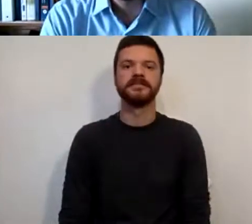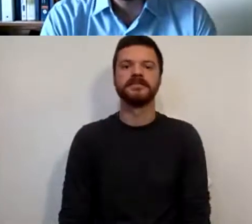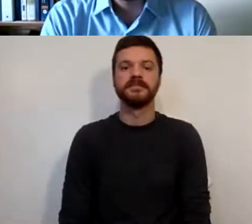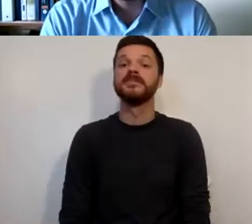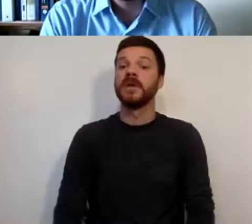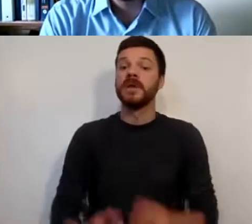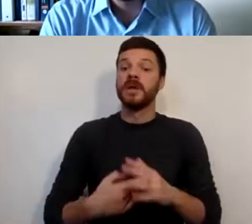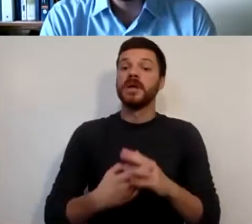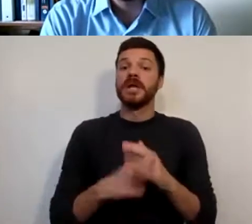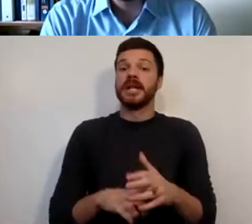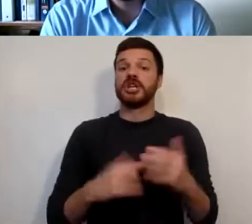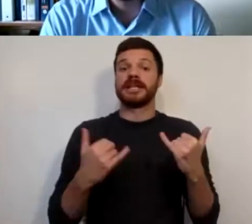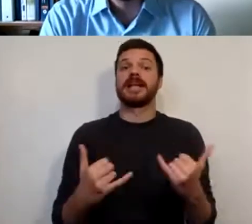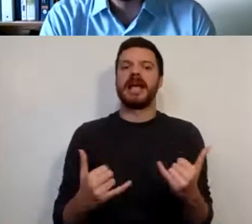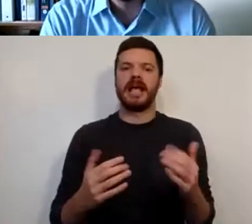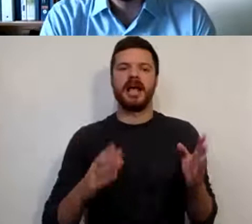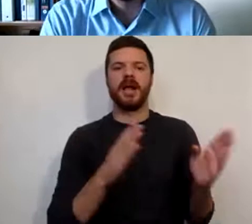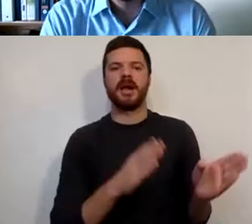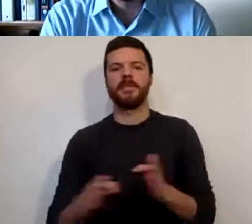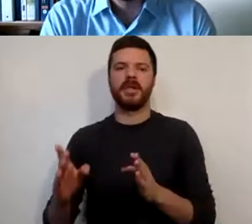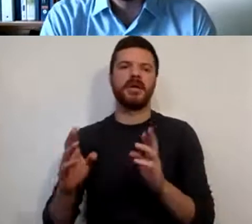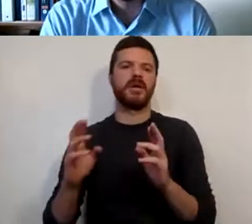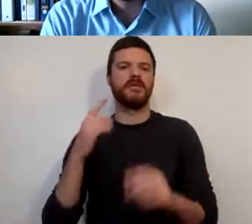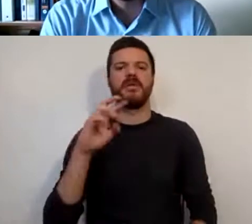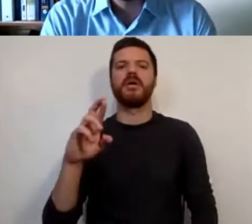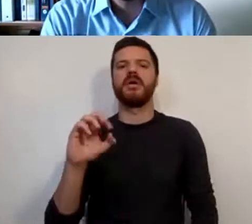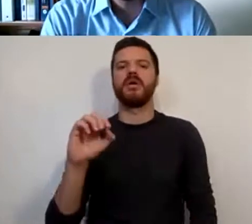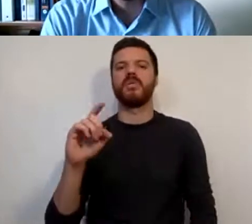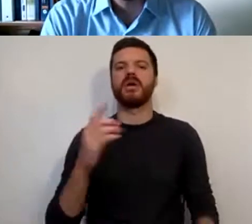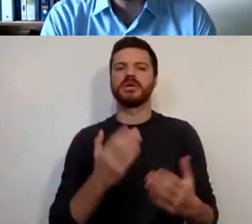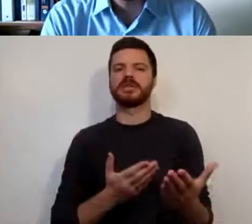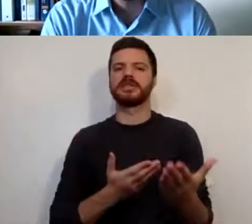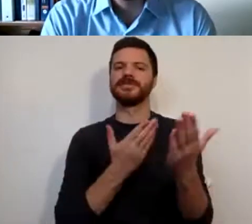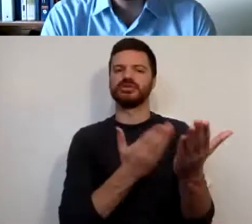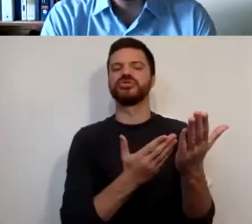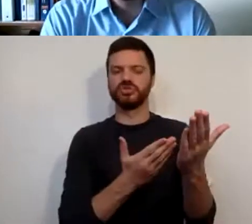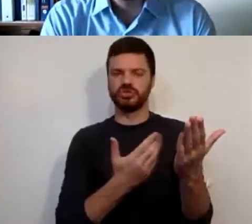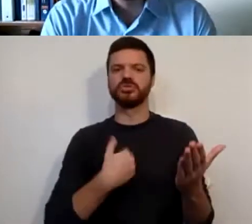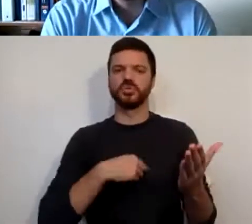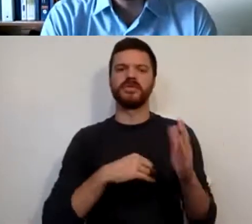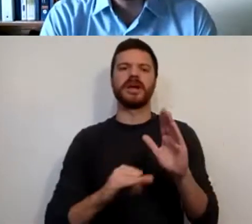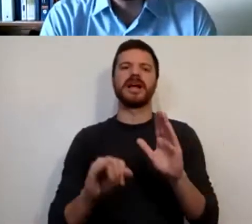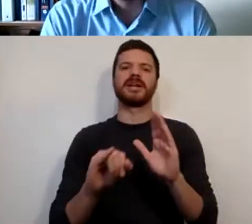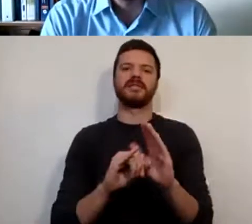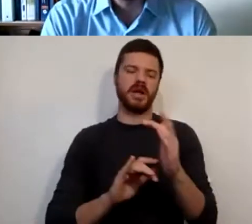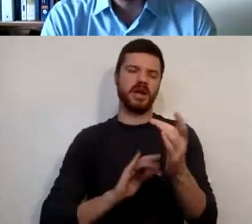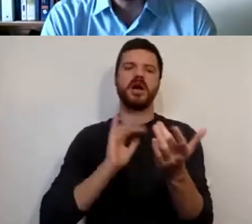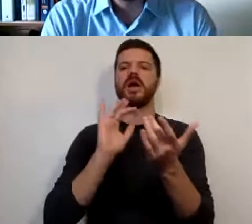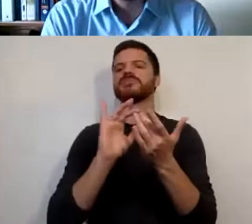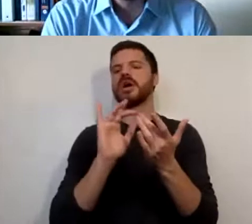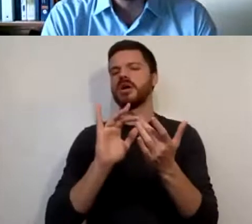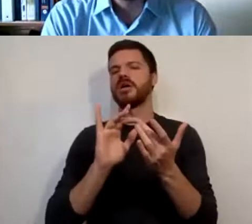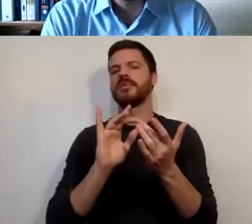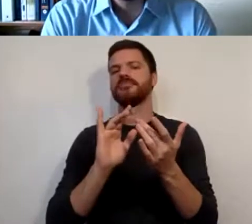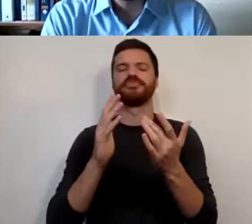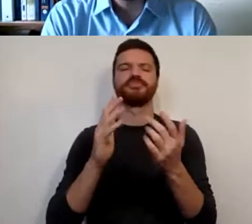in planning for an R01 submission is we've identified contacts at